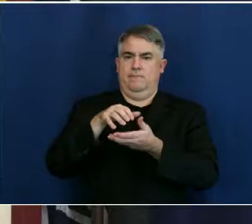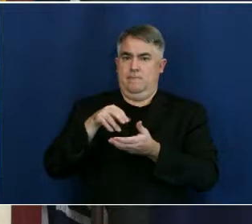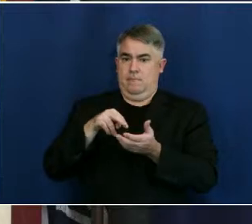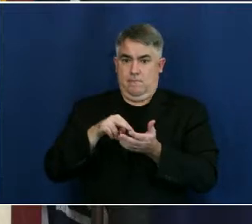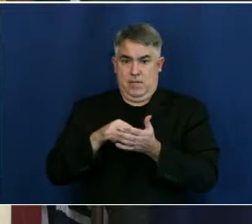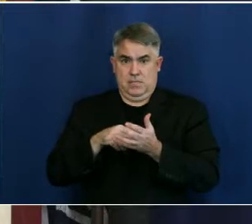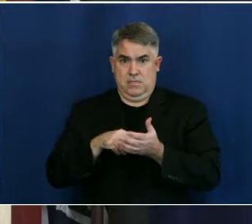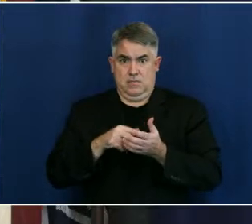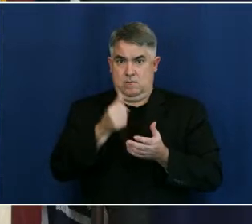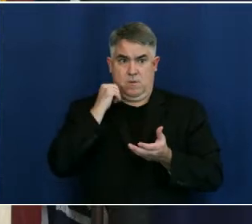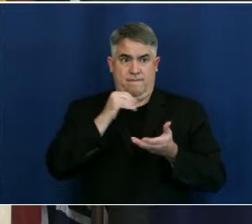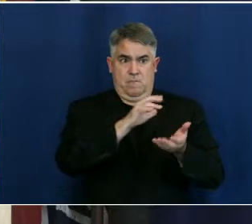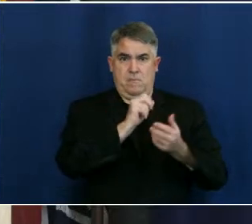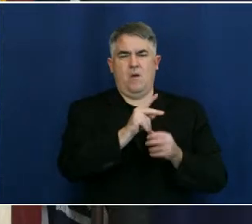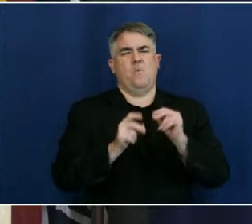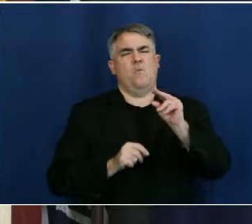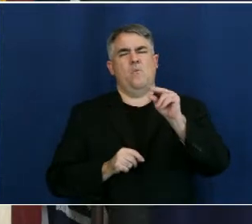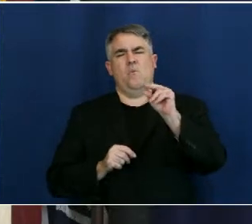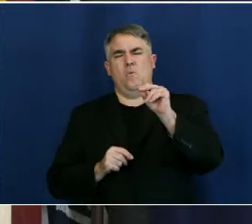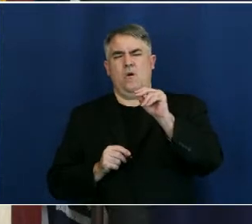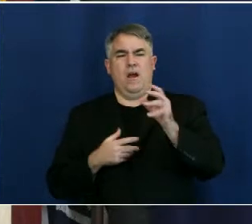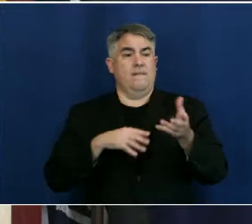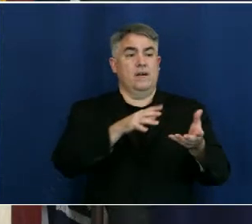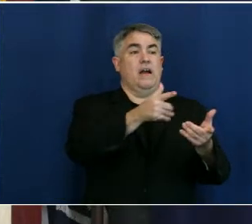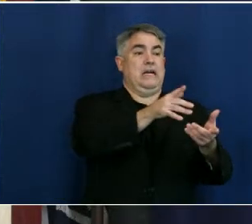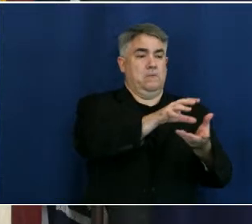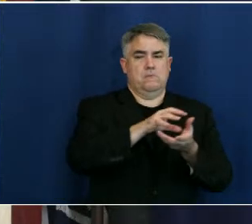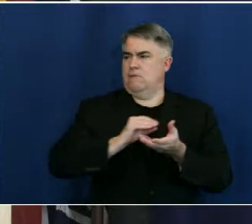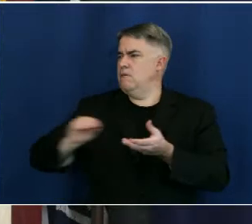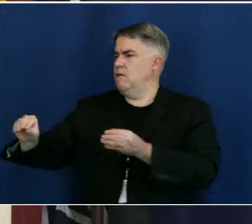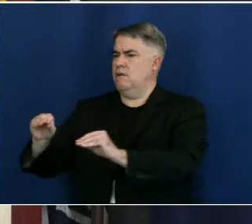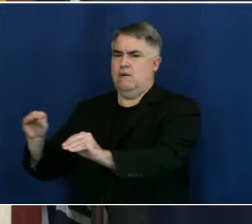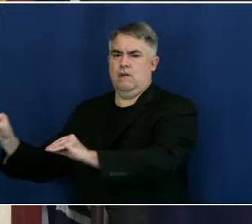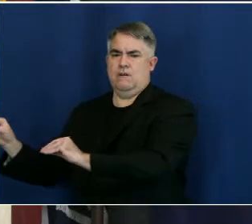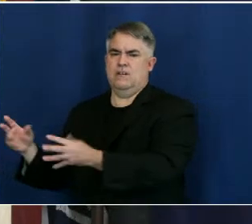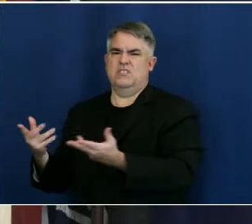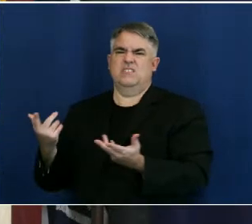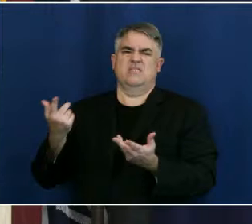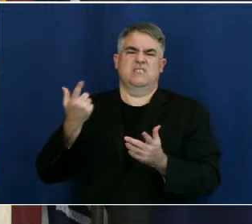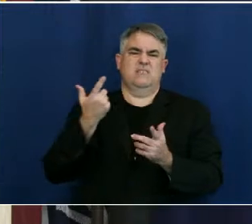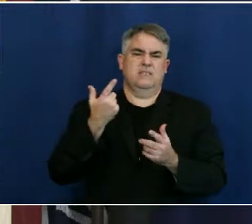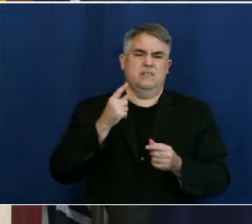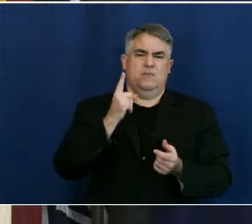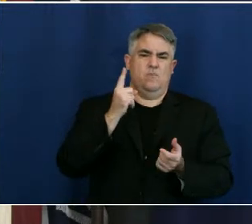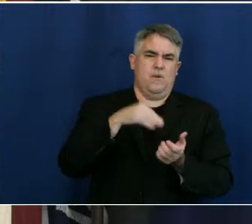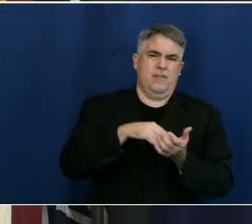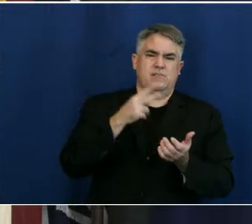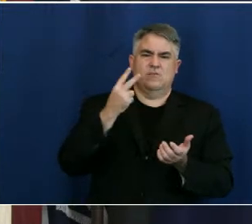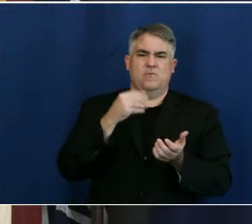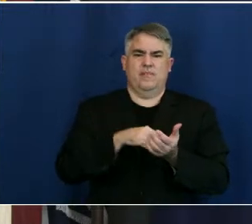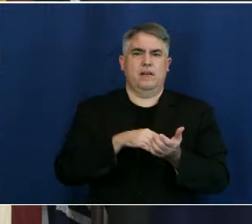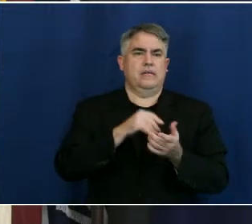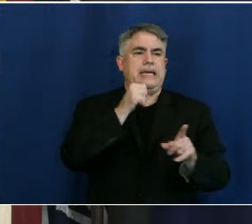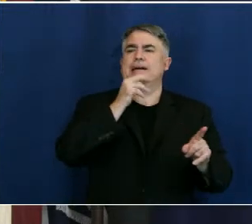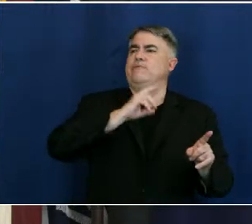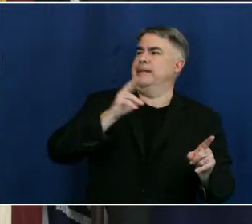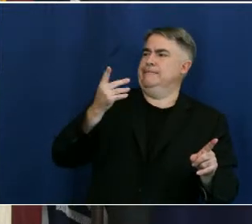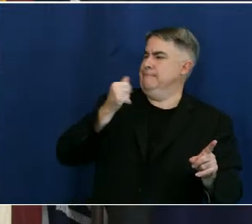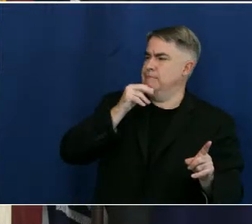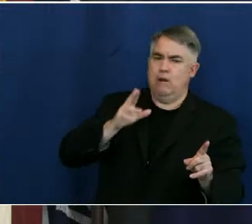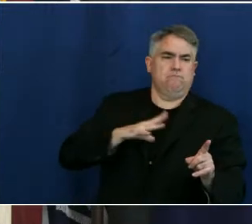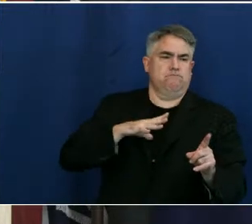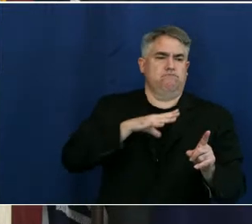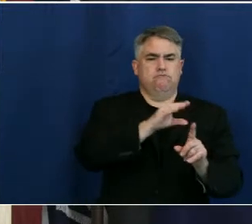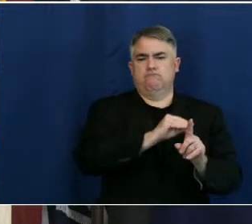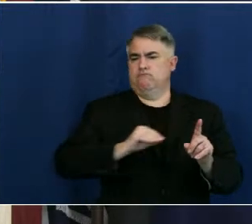large number. We're talking in the single-digit thousands of vaccines that come over. And I want to commend the overwhelming majority of our